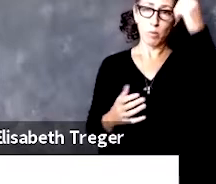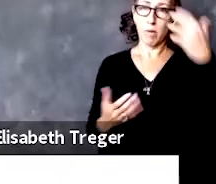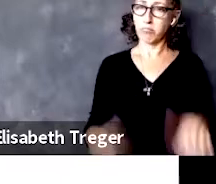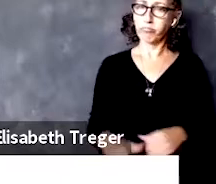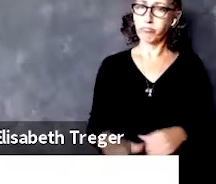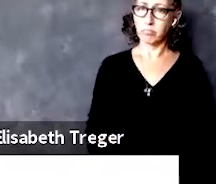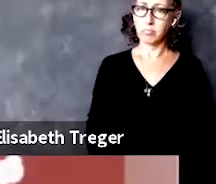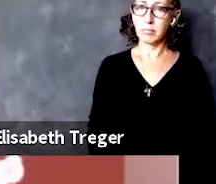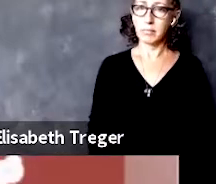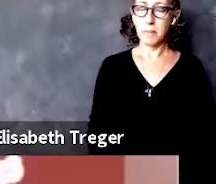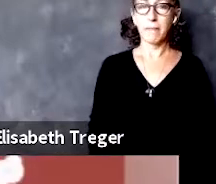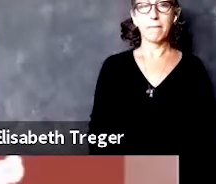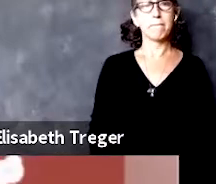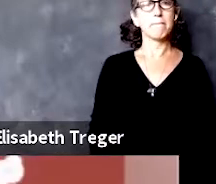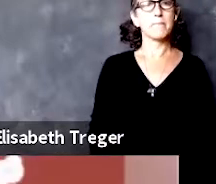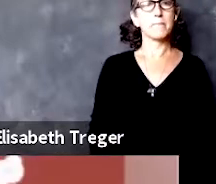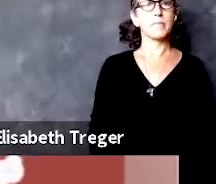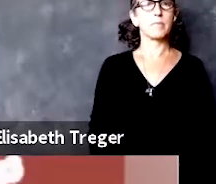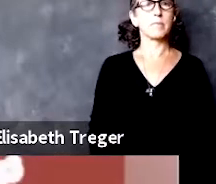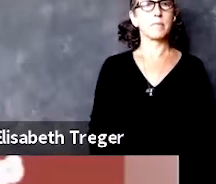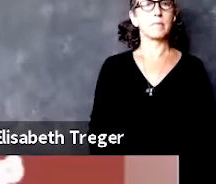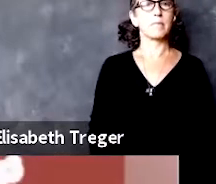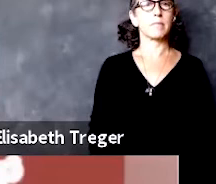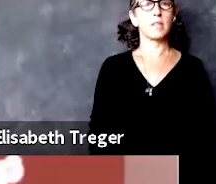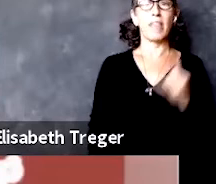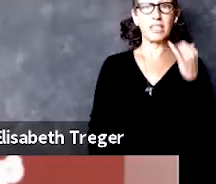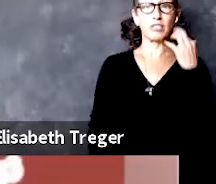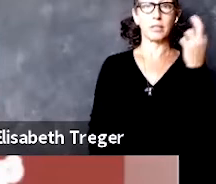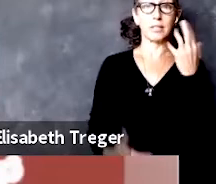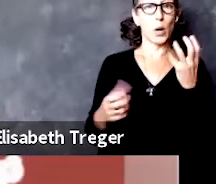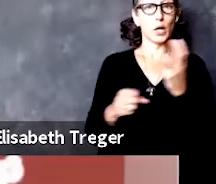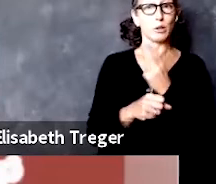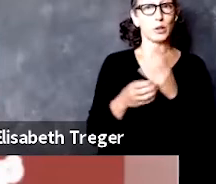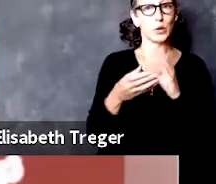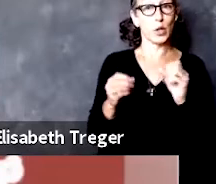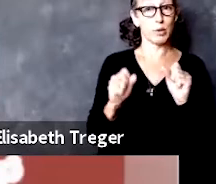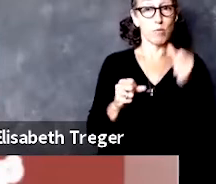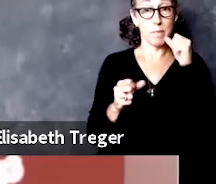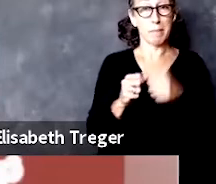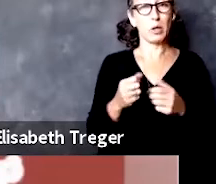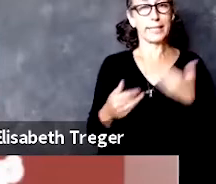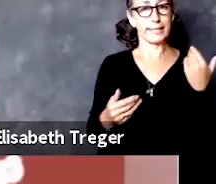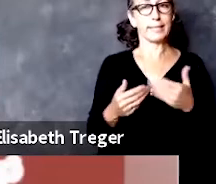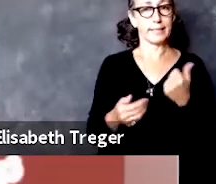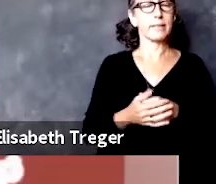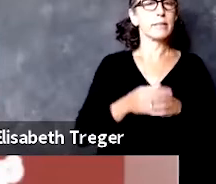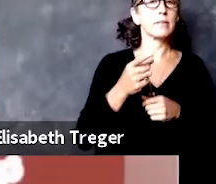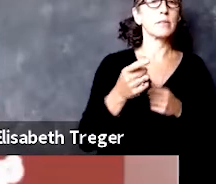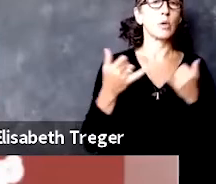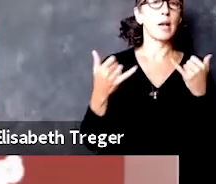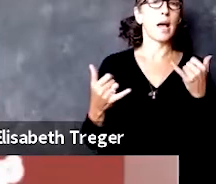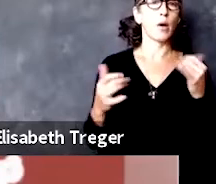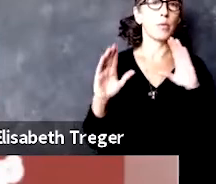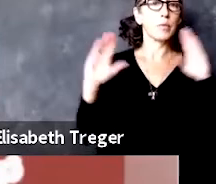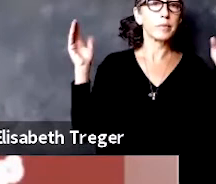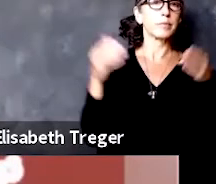So that's why, but now let's get into the what. And I'm going to refer to Drew Weston later,